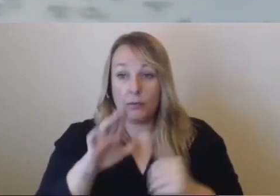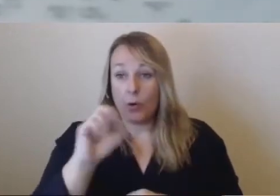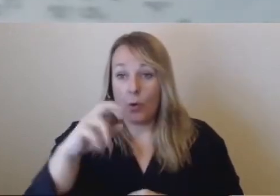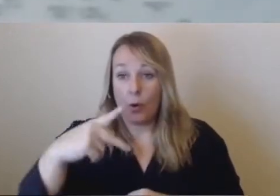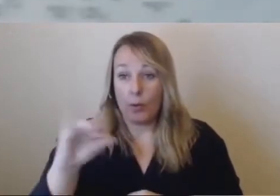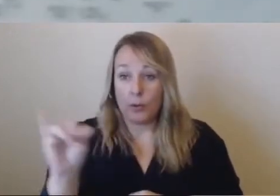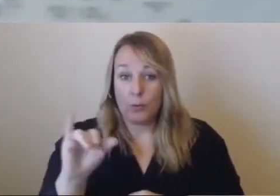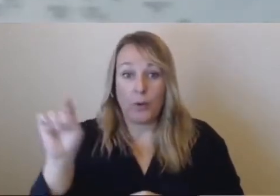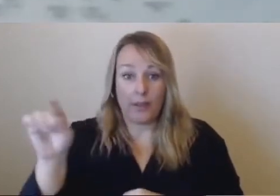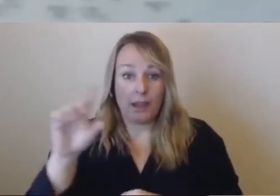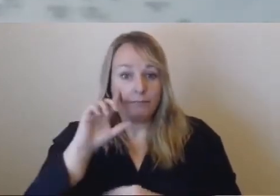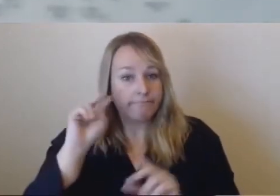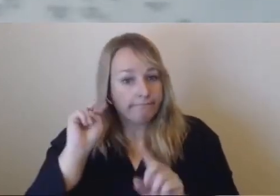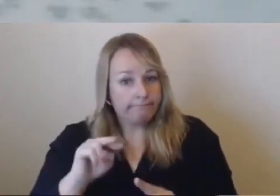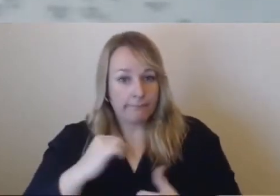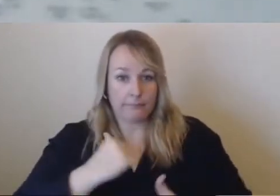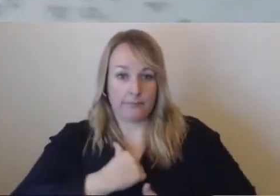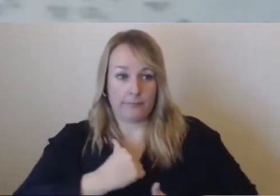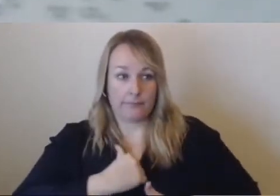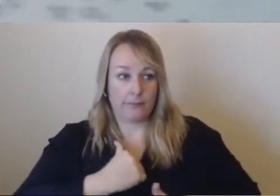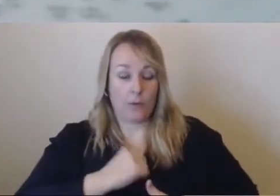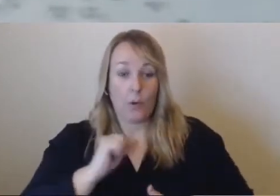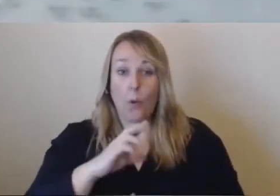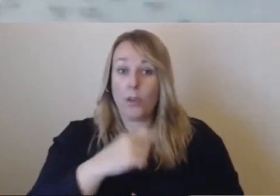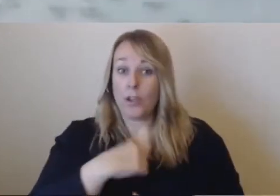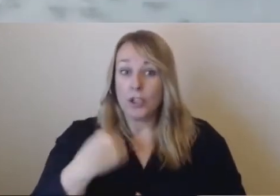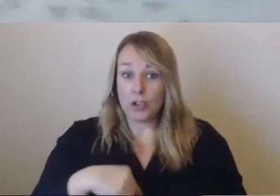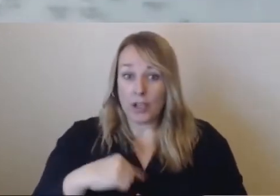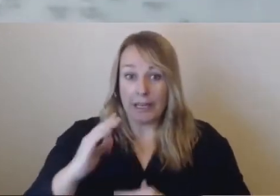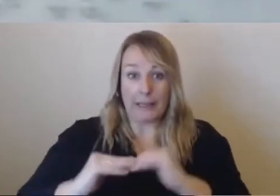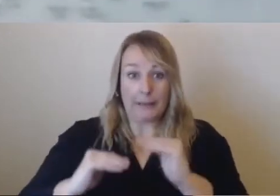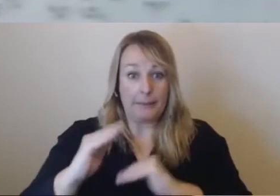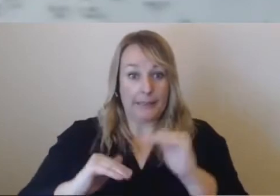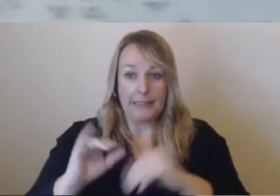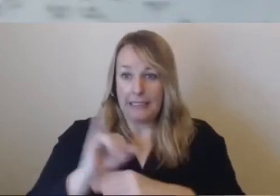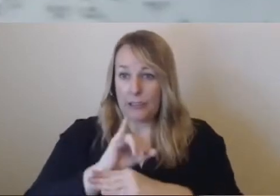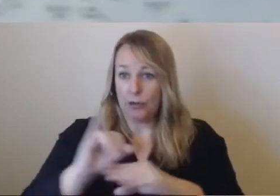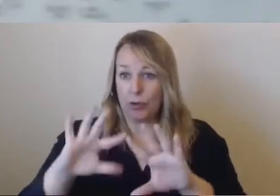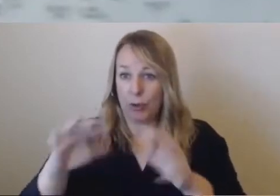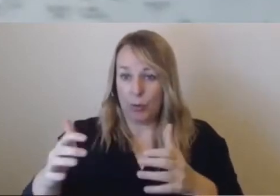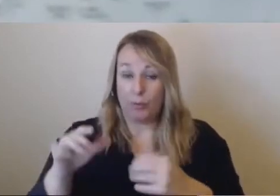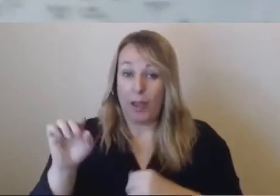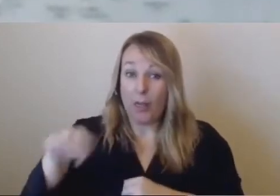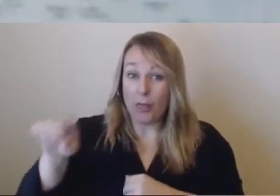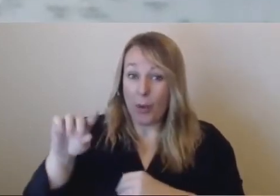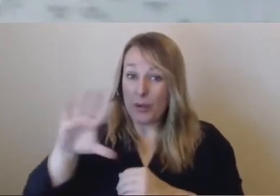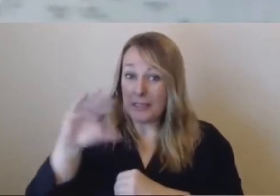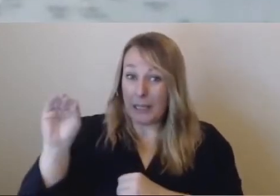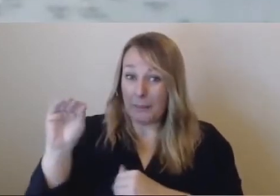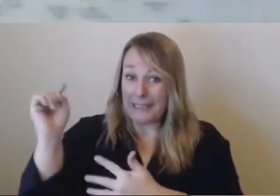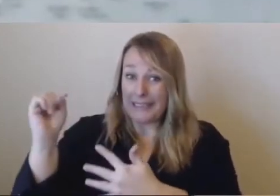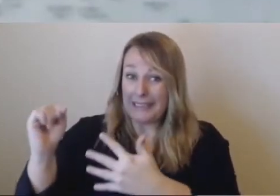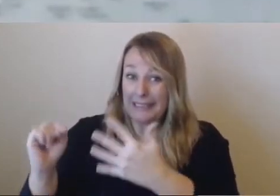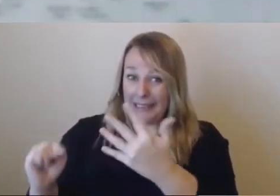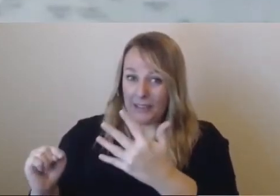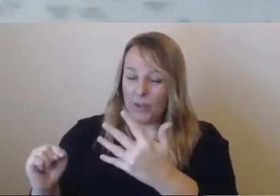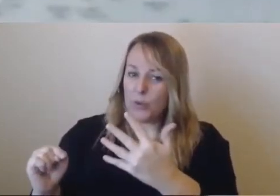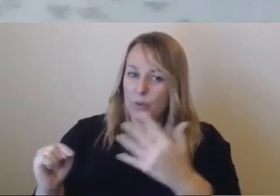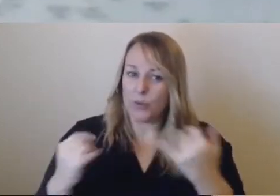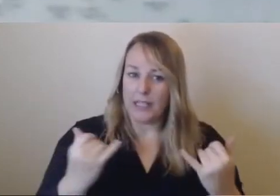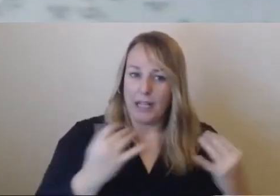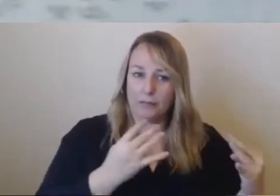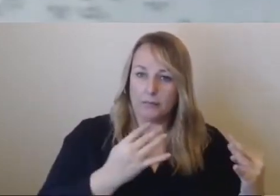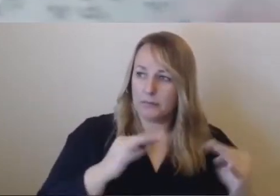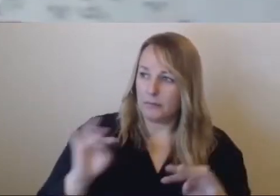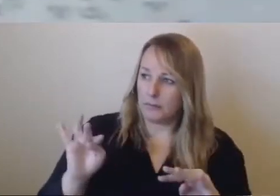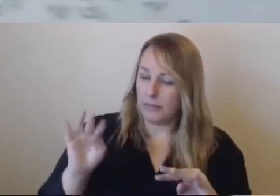military systems, or the China Shipbuilding Industry Group. And these are major players that are now starting to get a lot of attention among